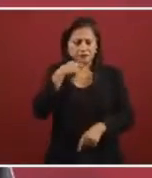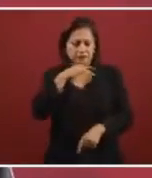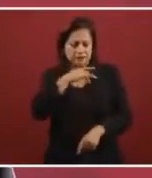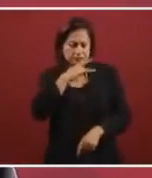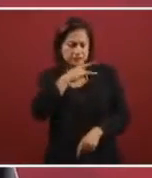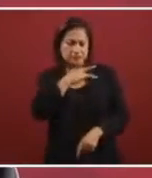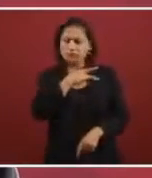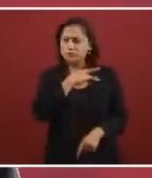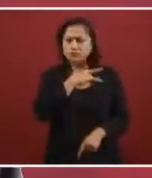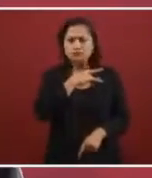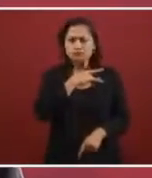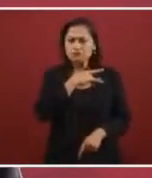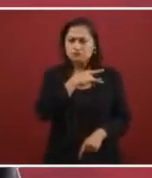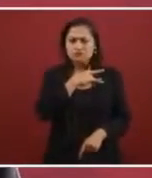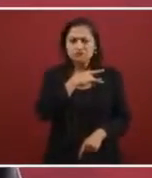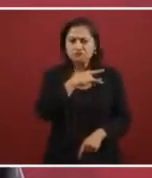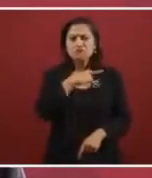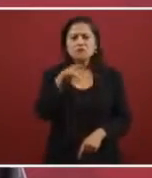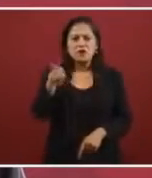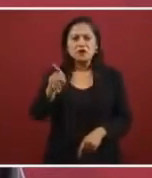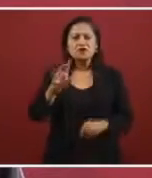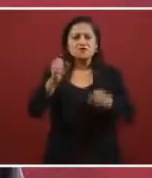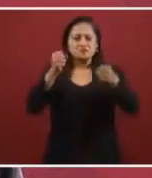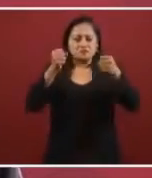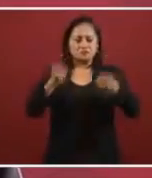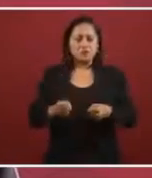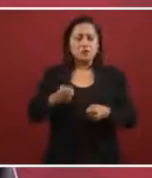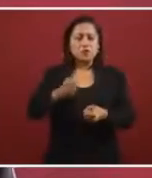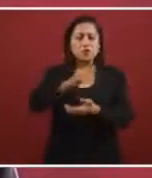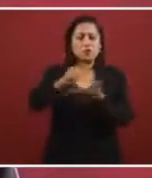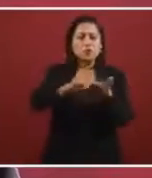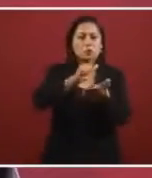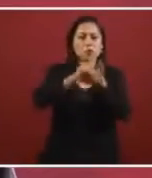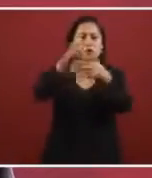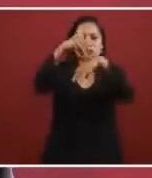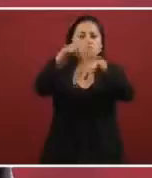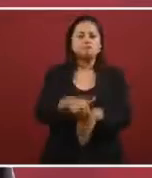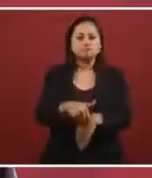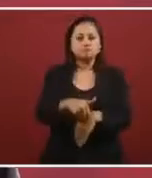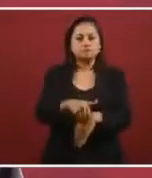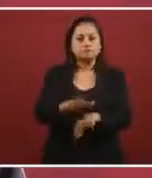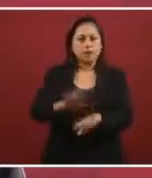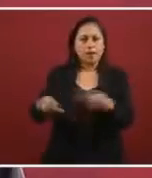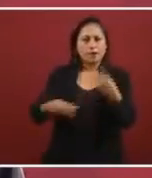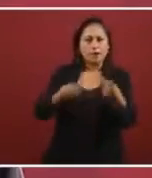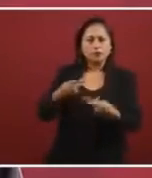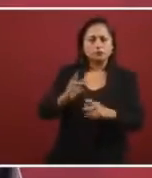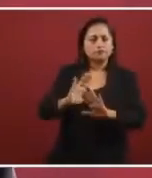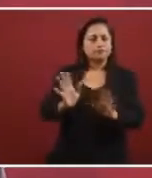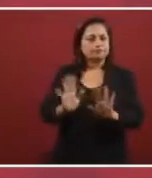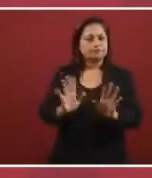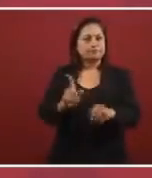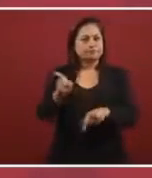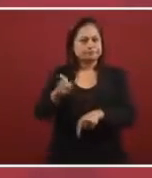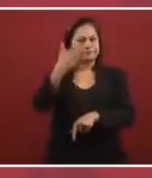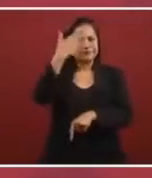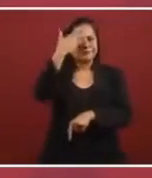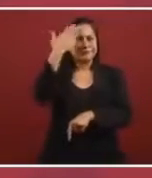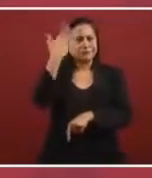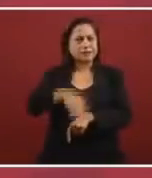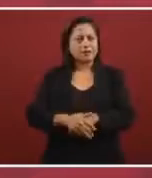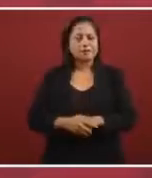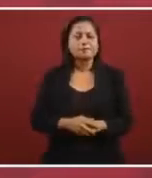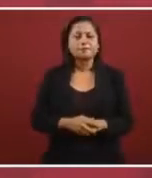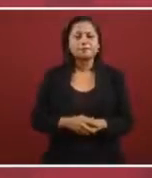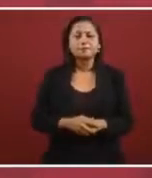que They already know that hay legalidad. there is legal. Están bien informados. They are well informed of that. Y vienen And a they decir come to